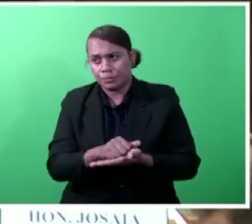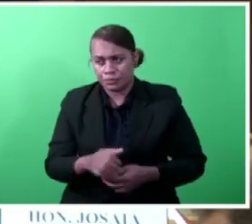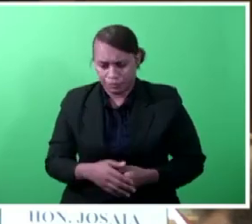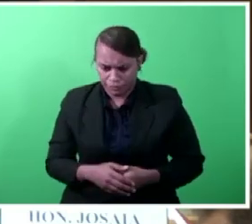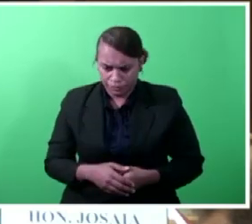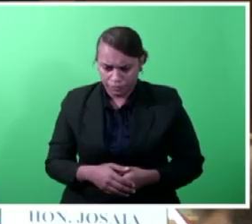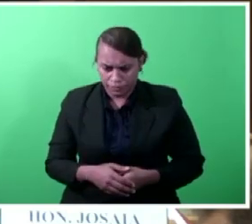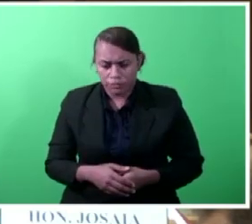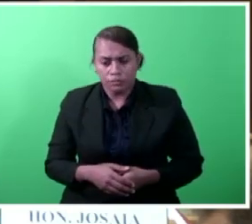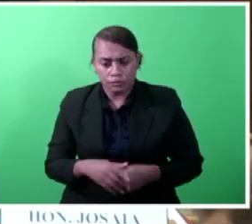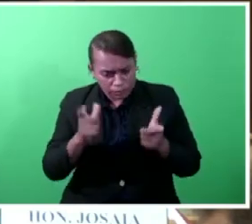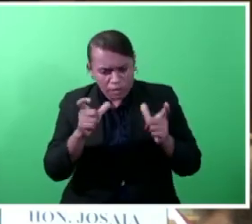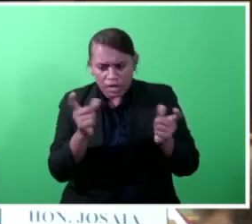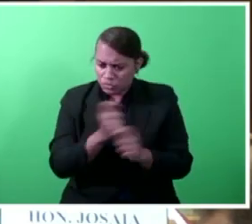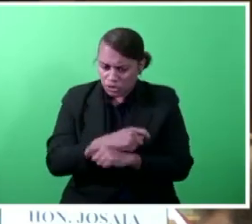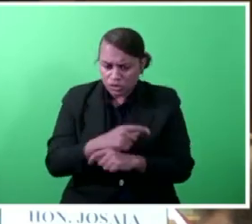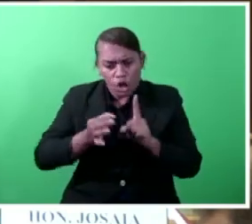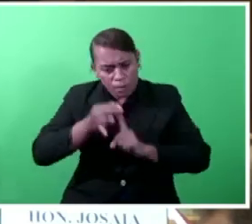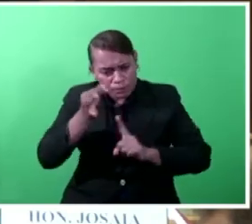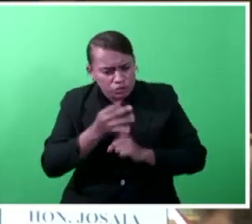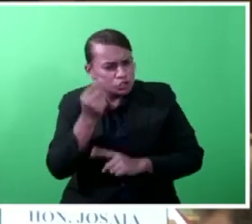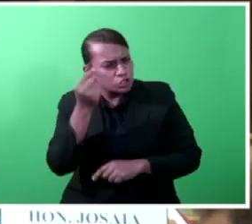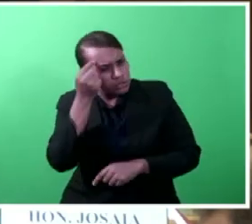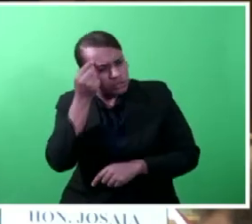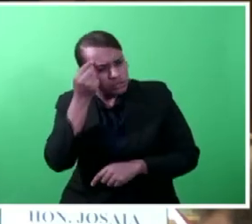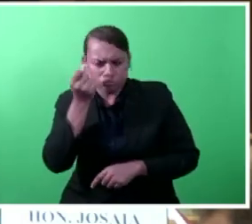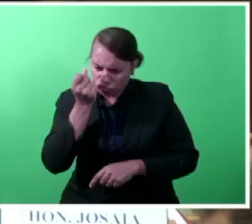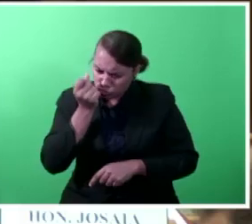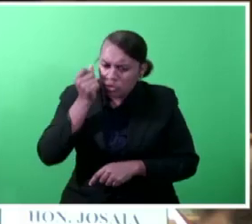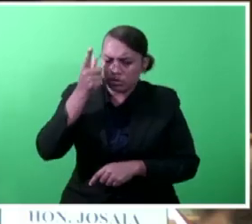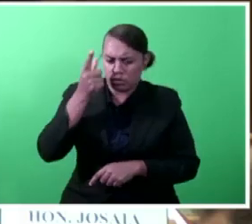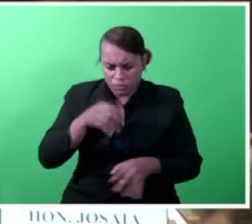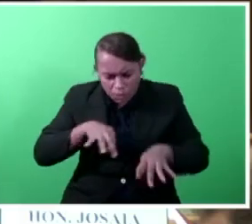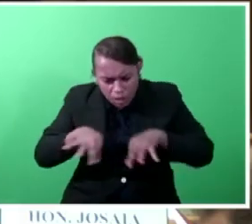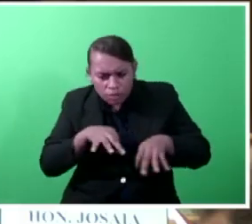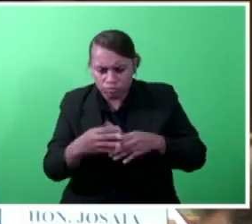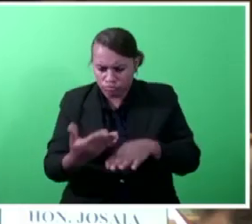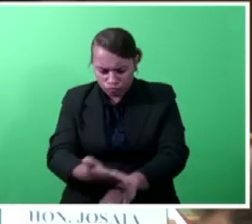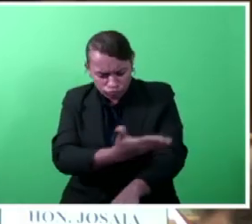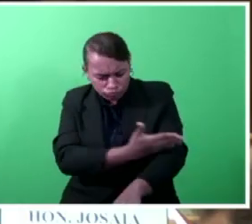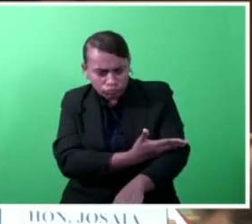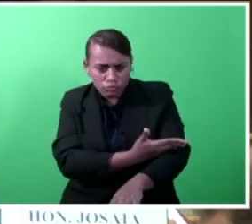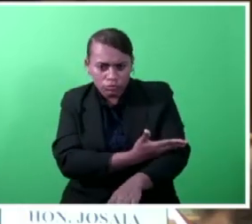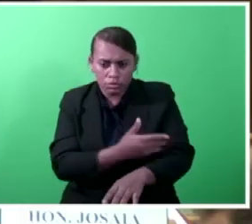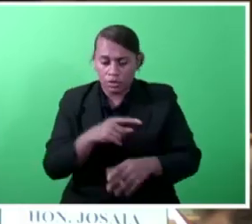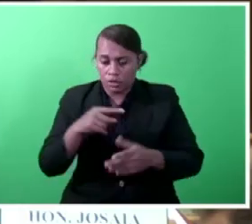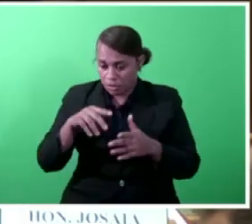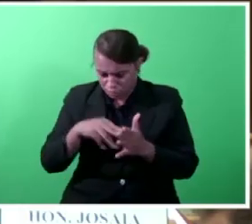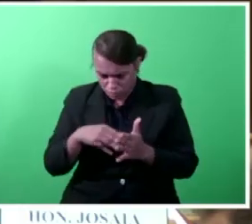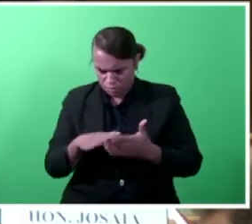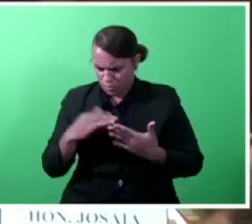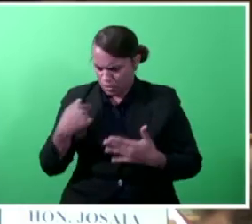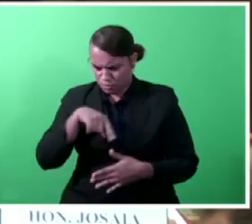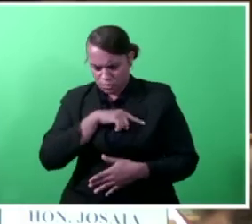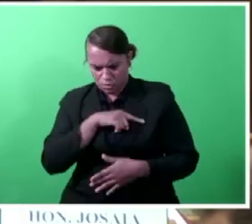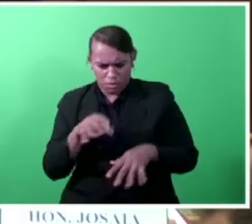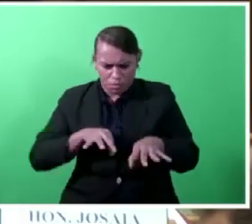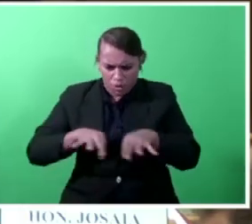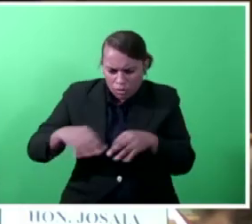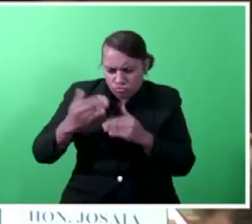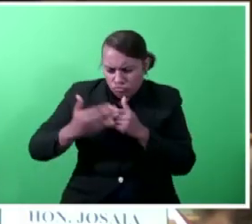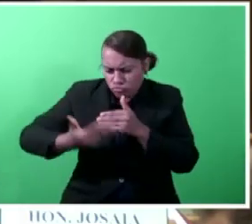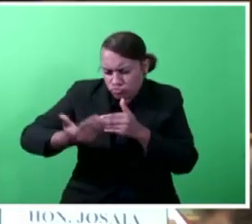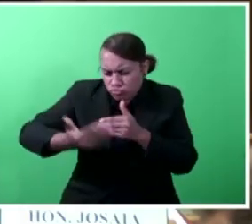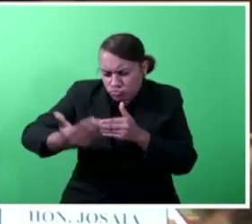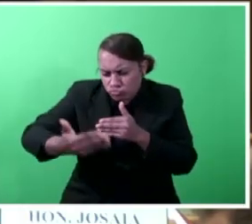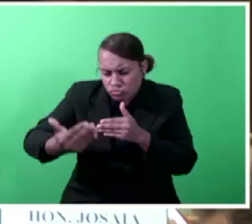our ability to understand it, plan for it, avert risks and help us to unlock new opportunities for our new private sector and increase our